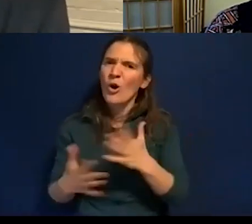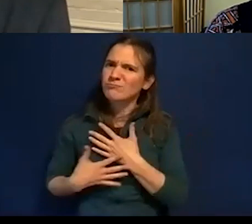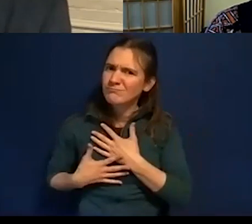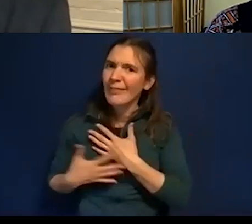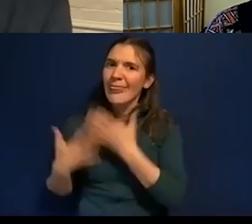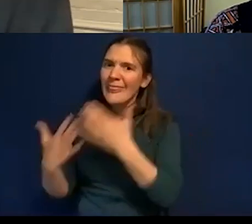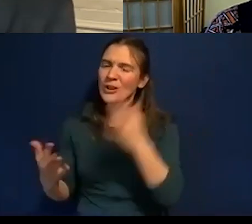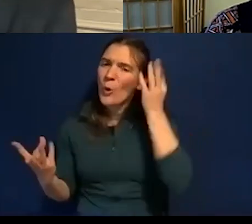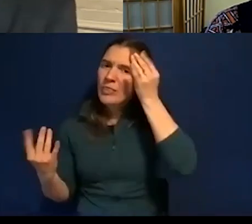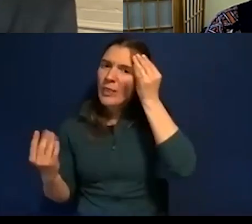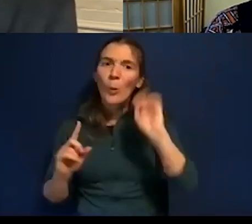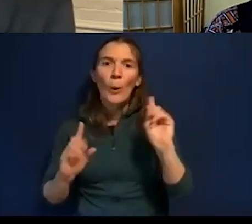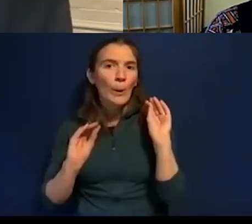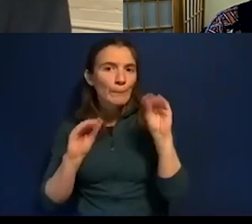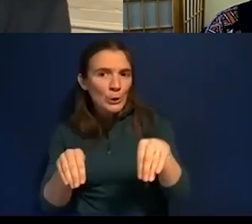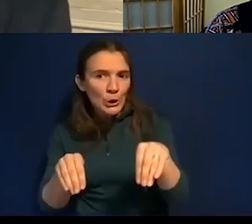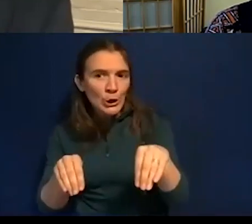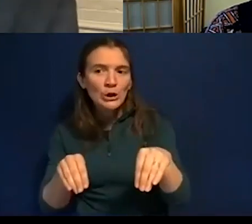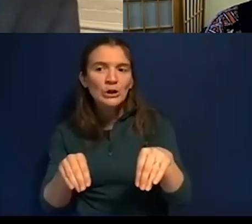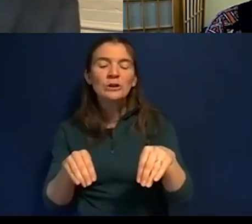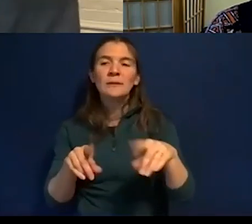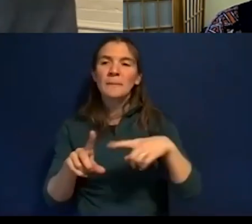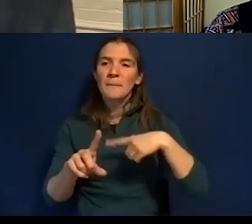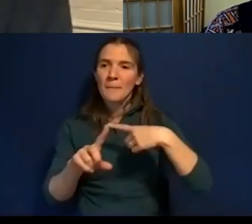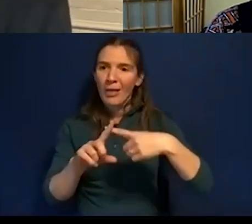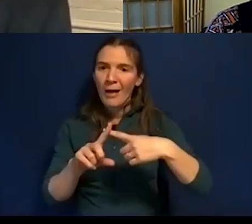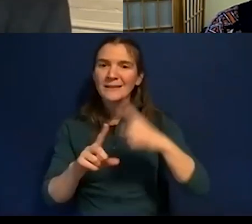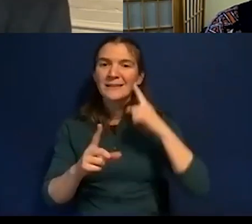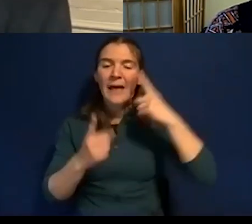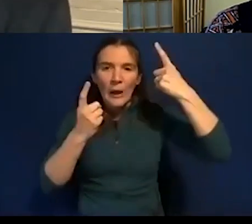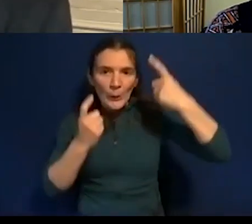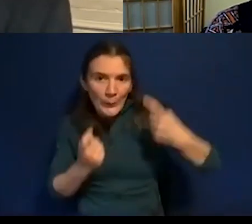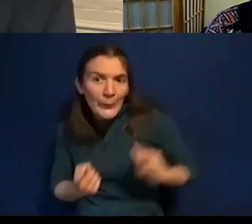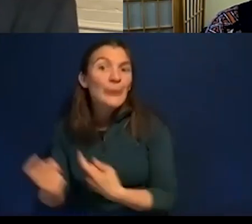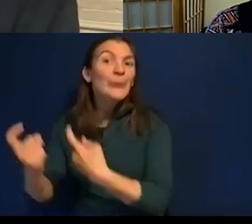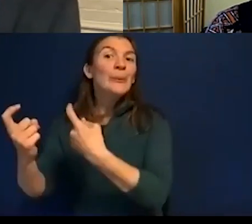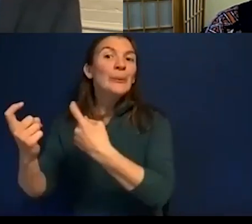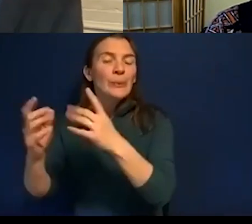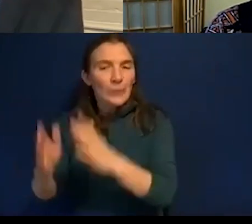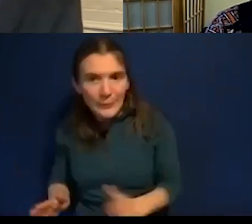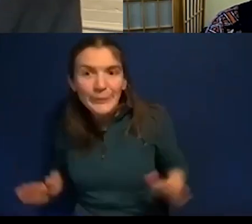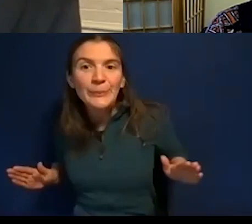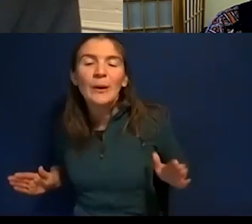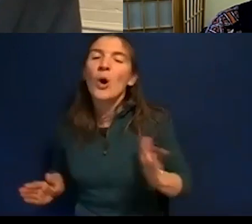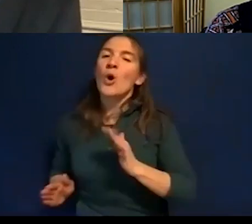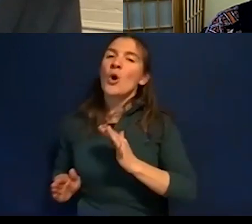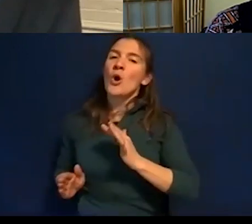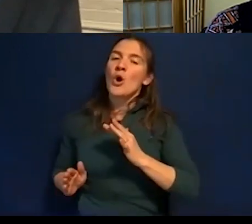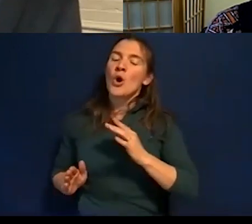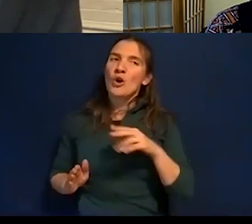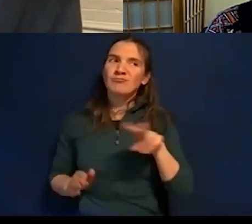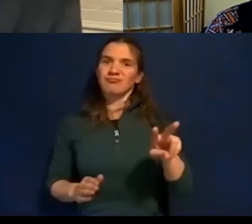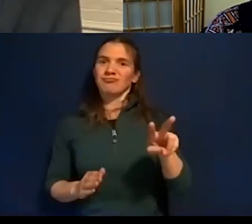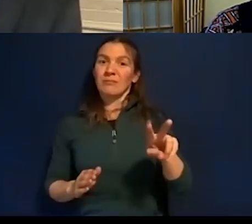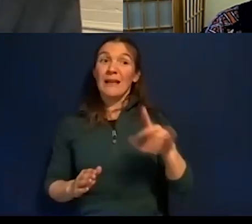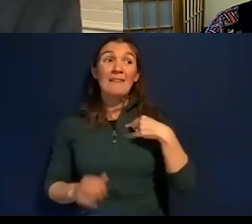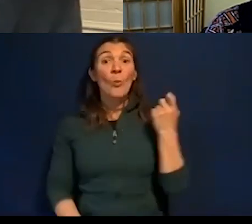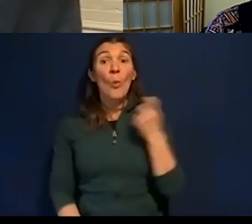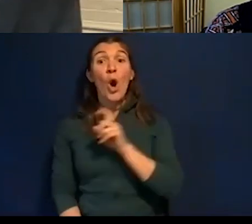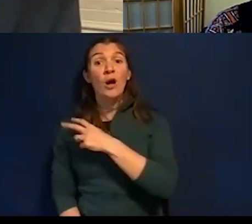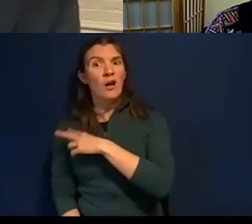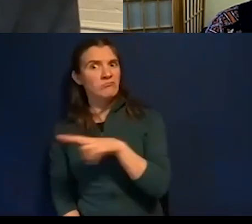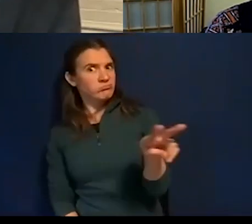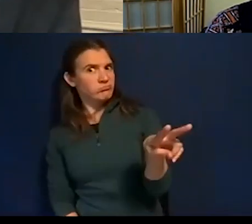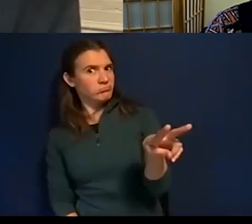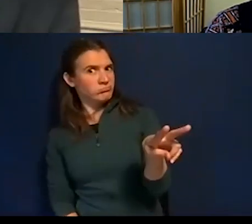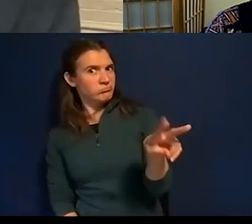the placement and the soaring jumper, because it not only ensures that somebody walking at that